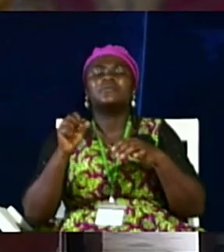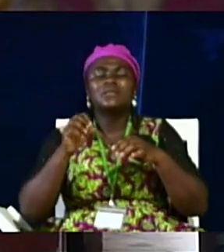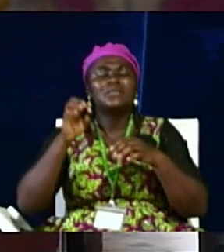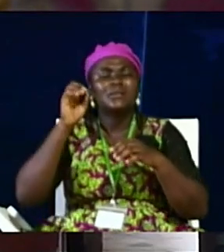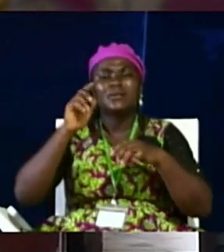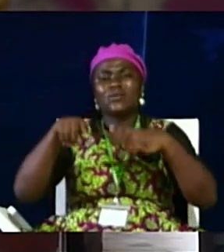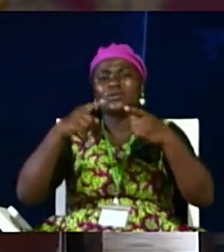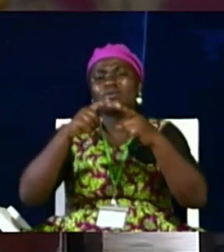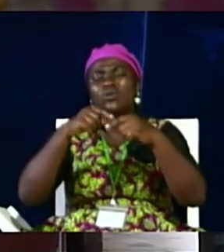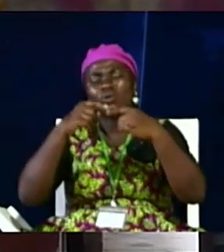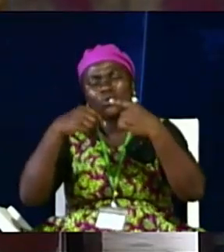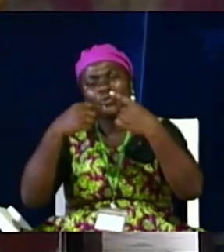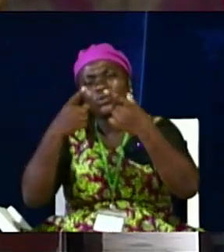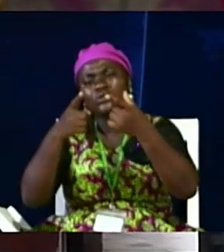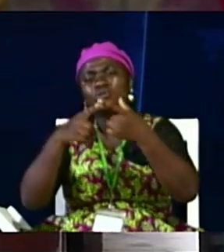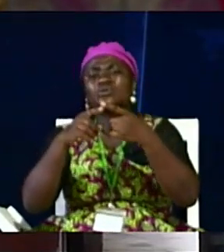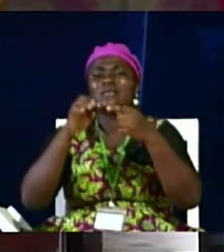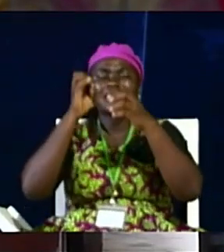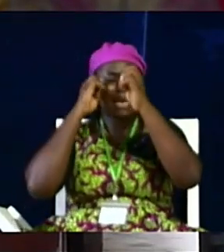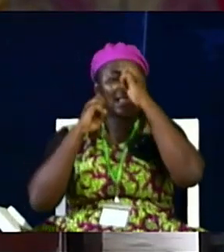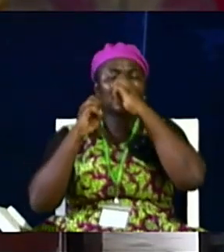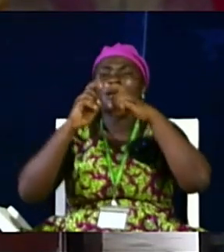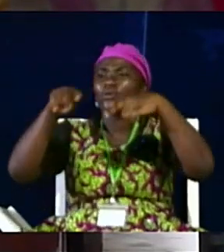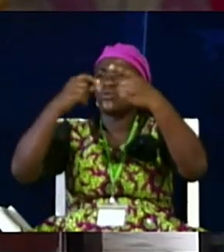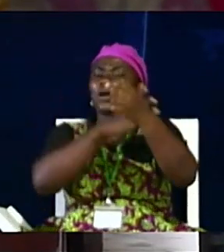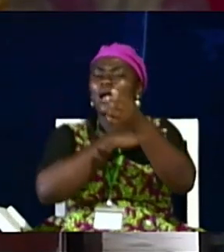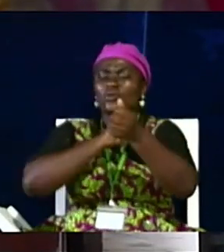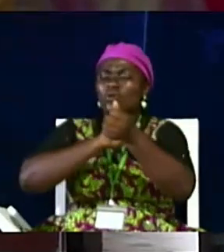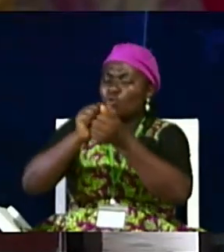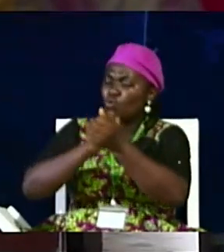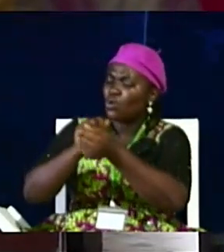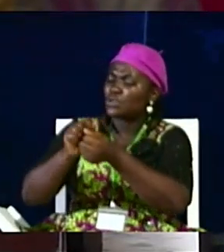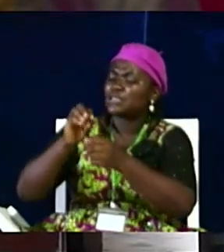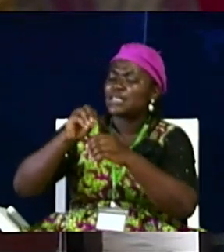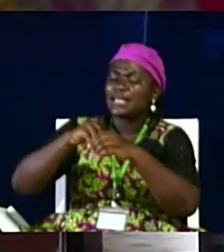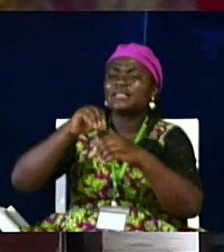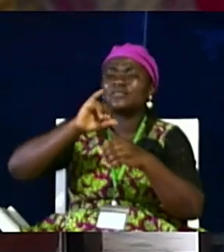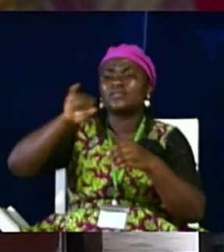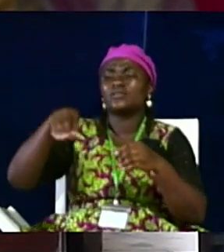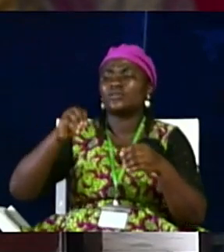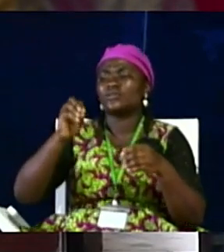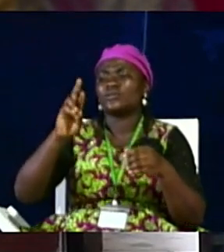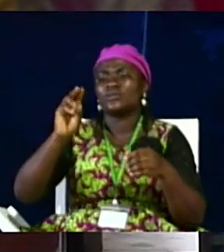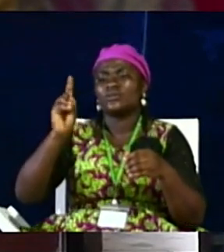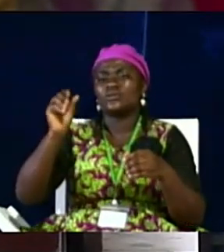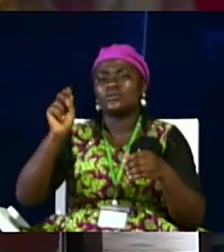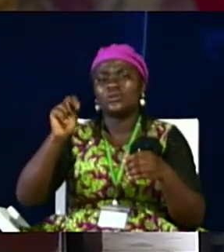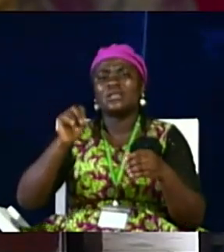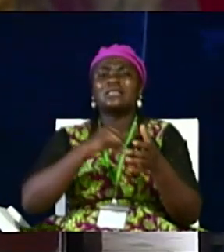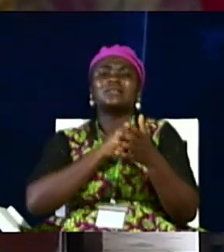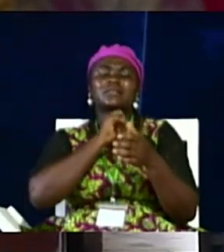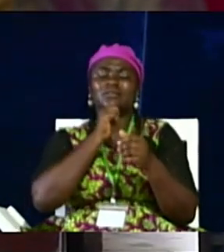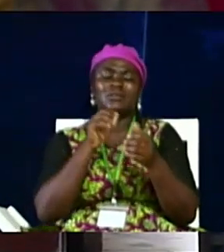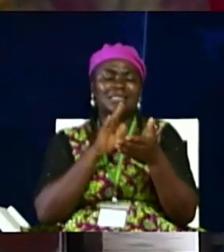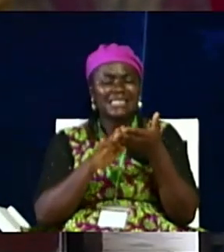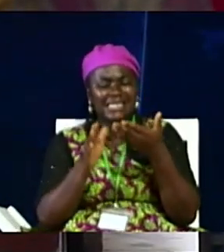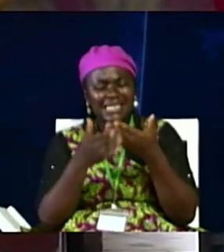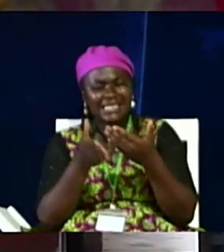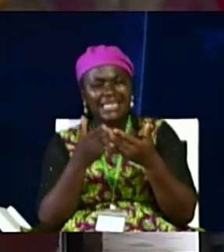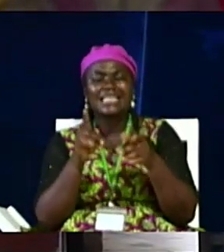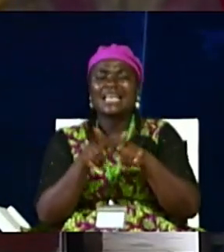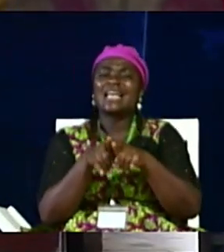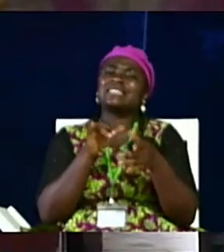sent that simple message, go and wash in Jordan, he was thinking within himself, it couldn't be as easy as that. And if it's